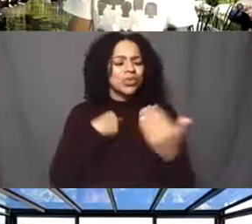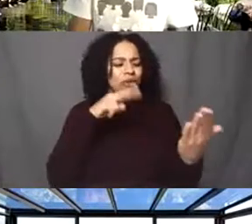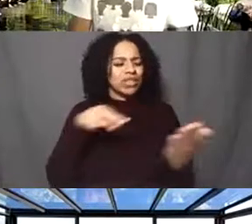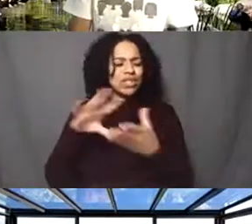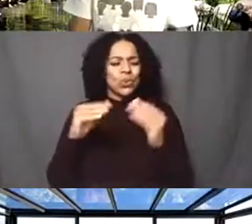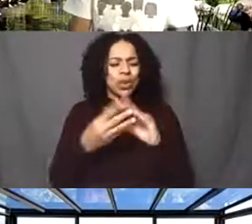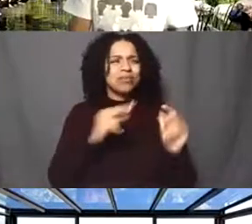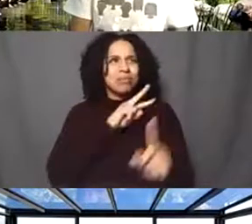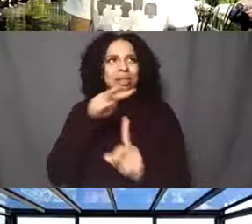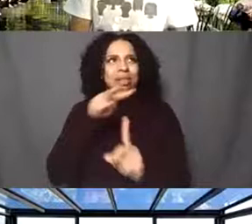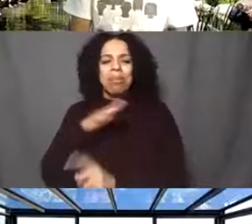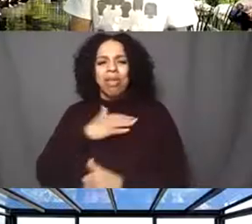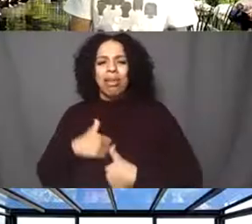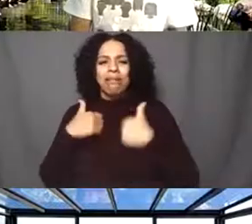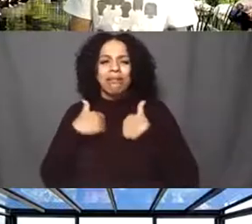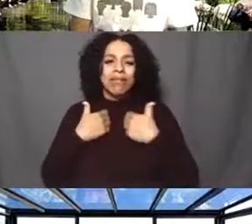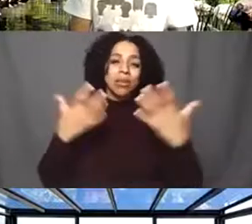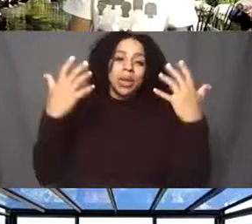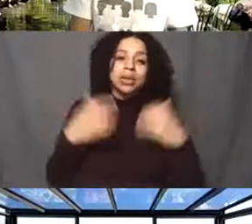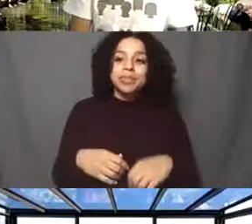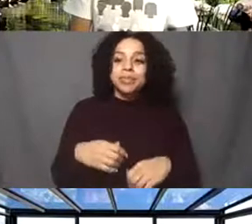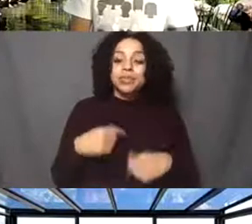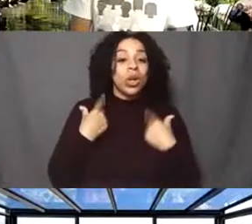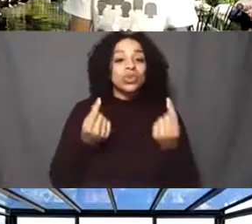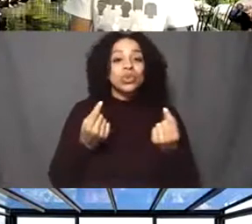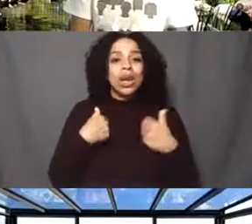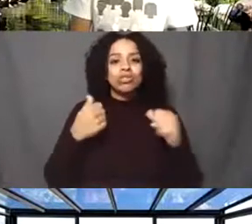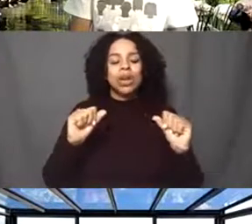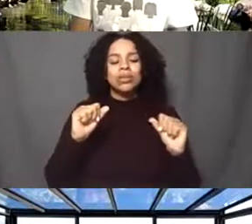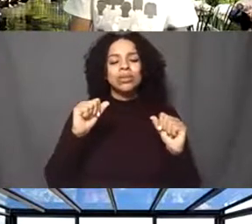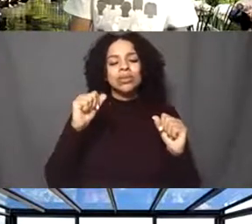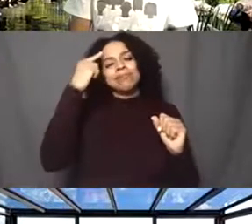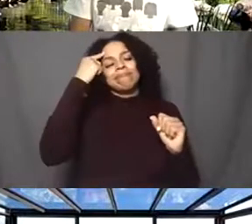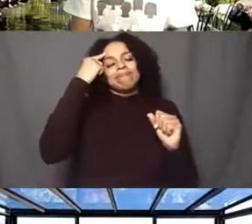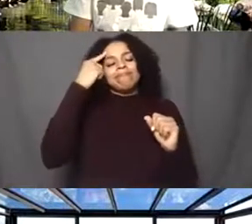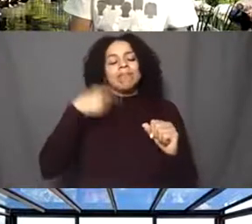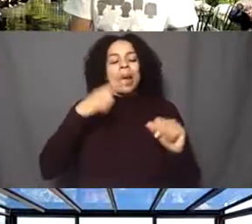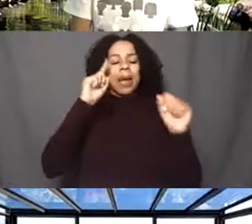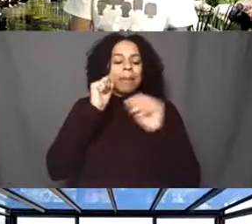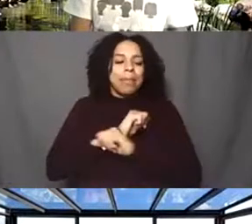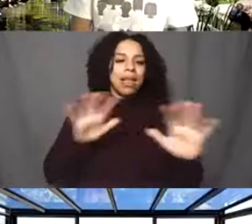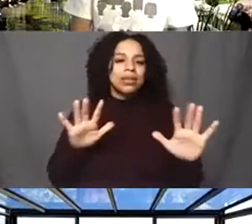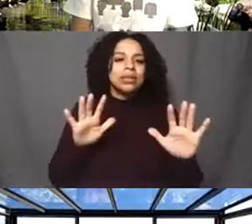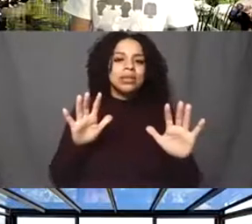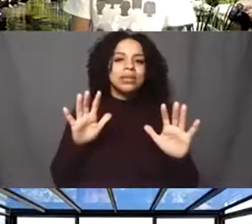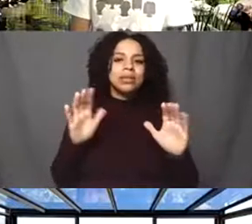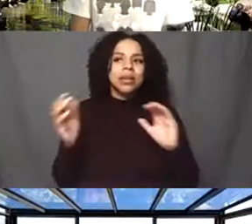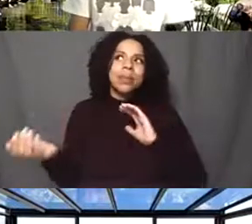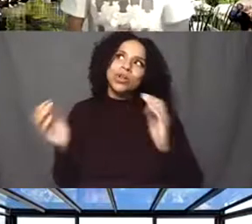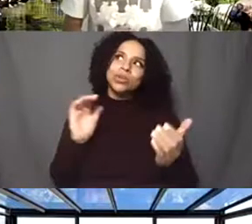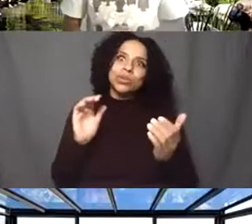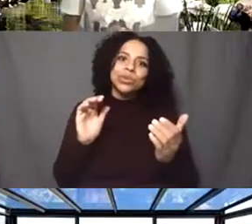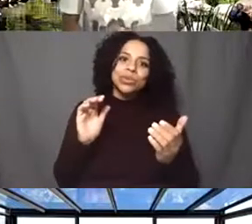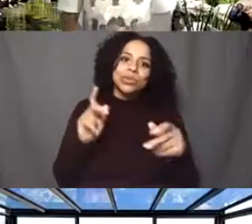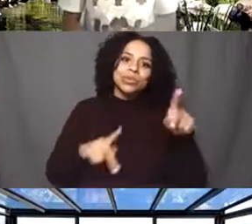not, but the tool I always use is just to think about how blessed I am compared to everyone who came after me. And that even my hardest